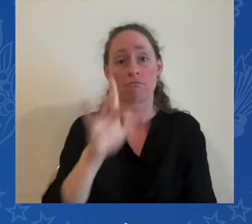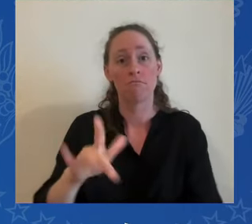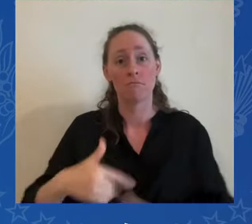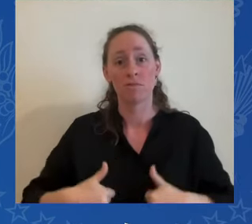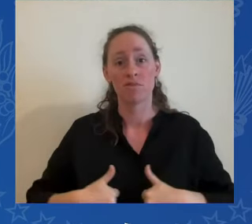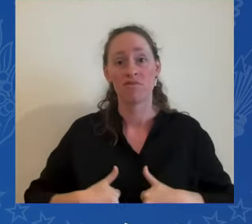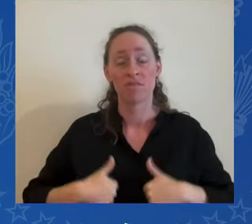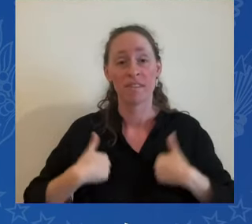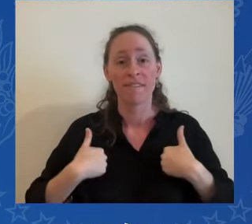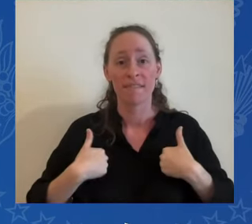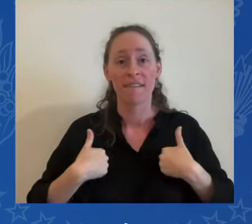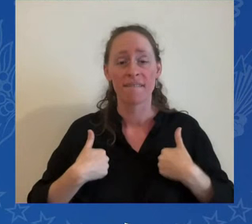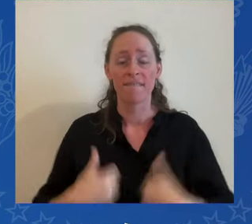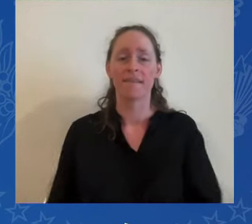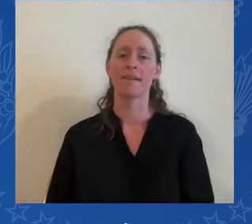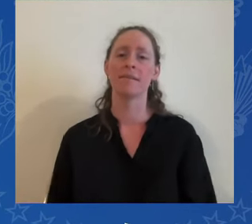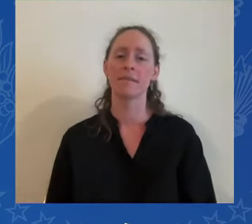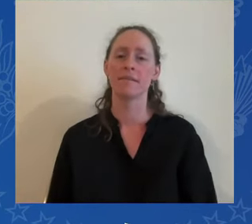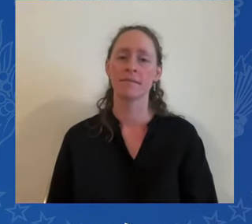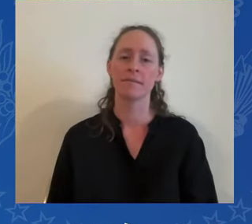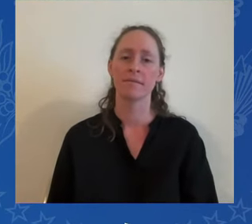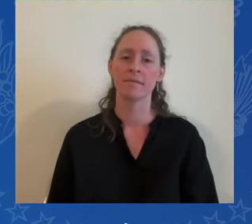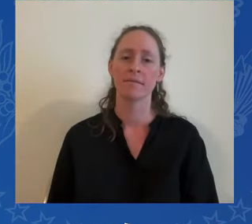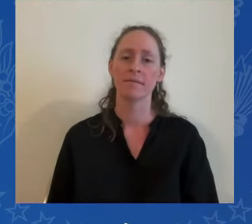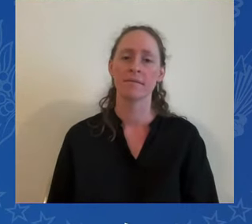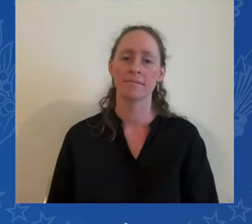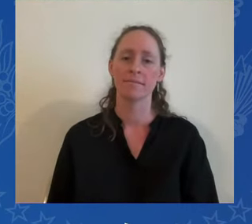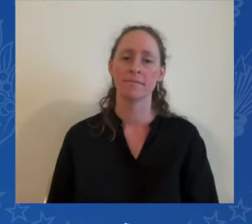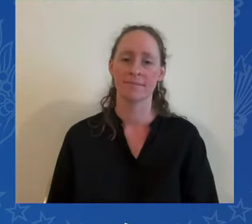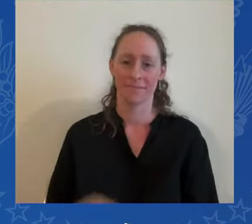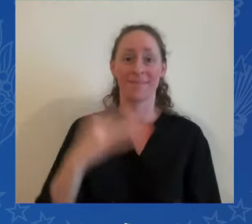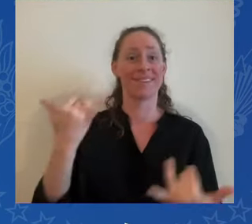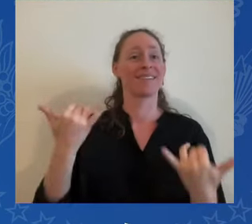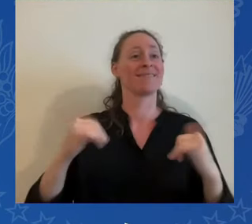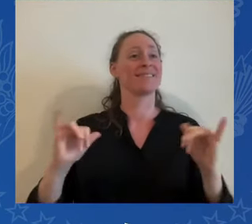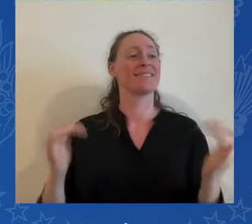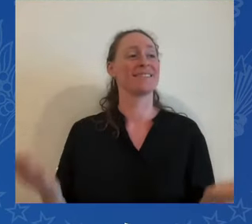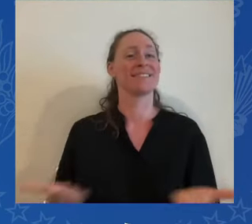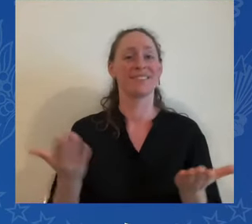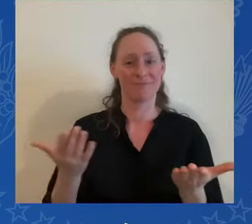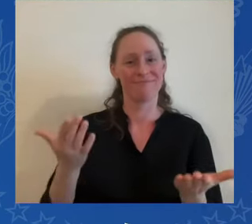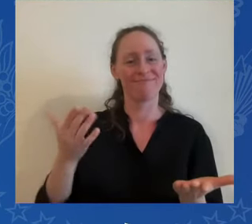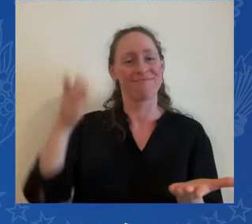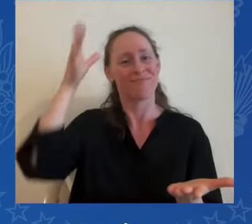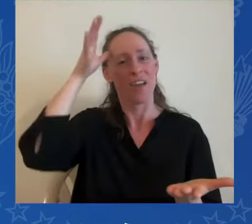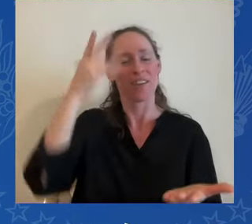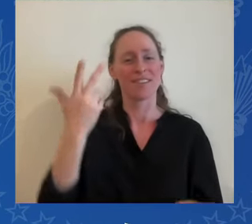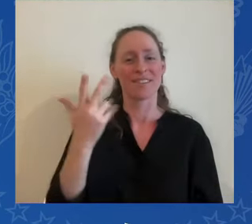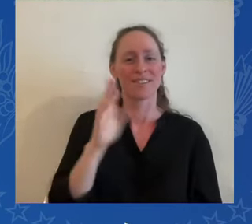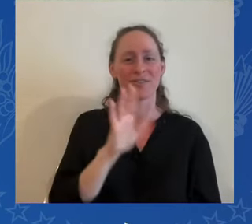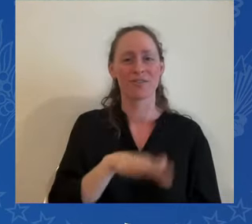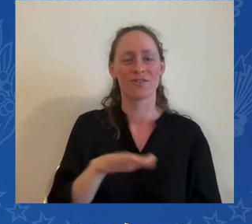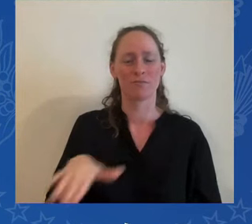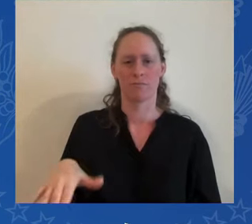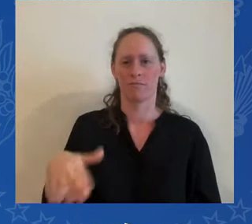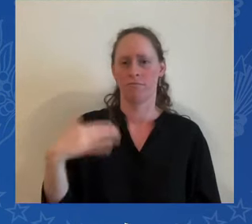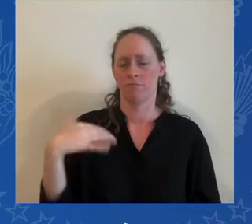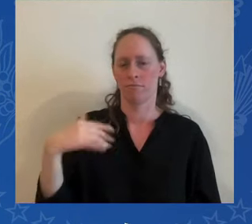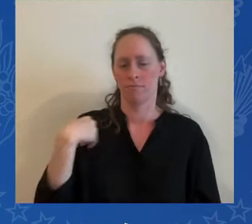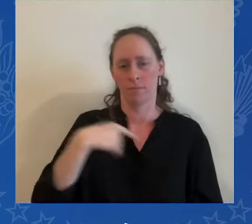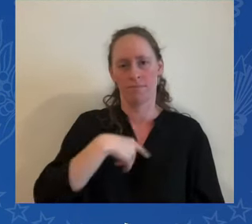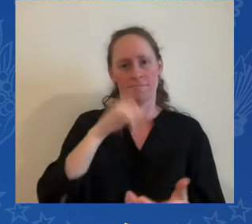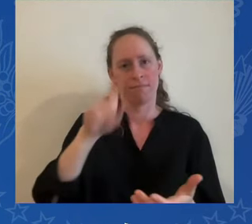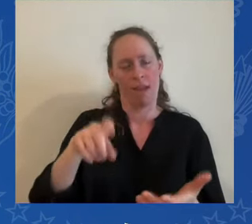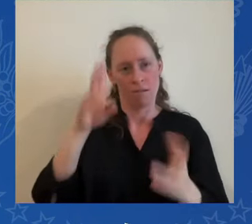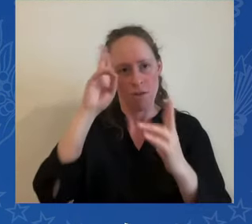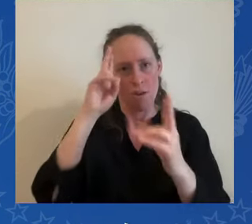today. On this day, remember all the families. You know, the English poet John Milton once